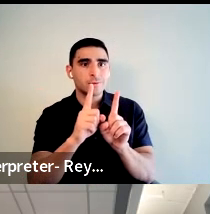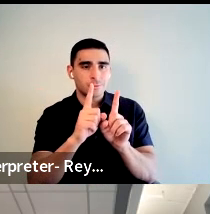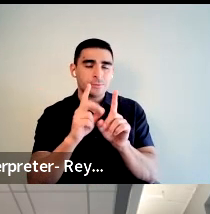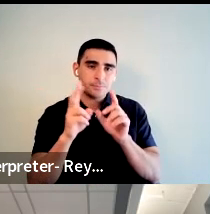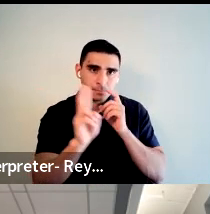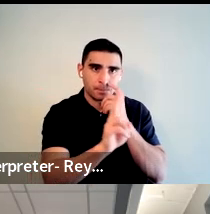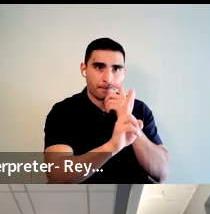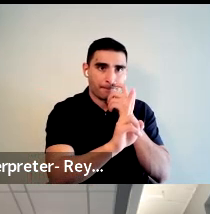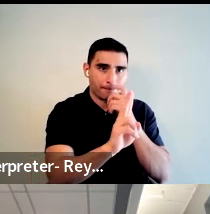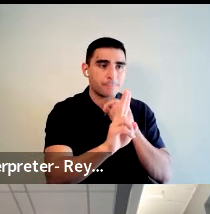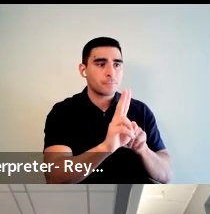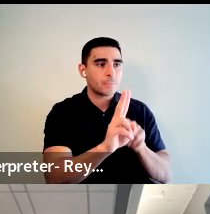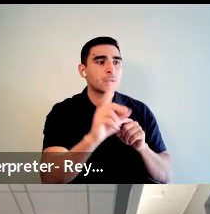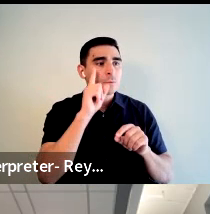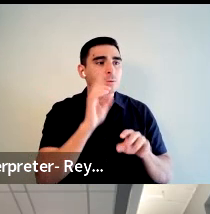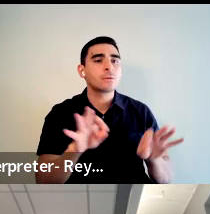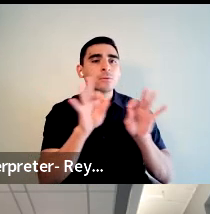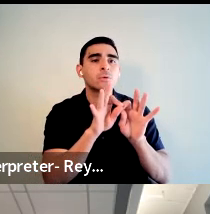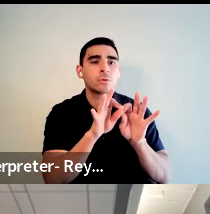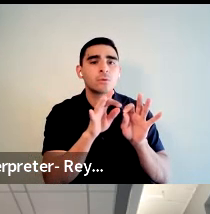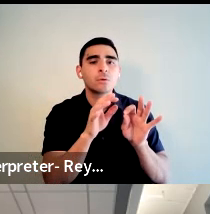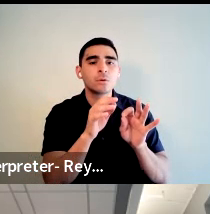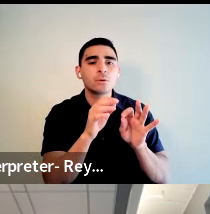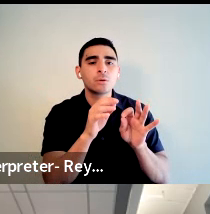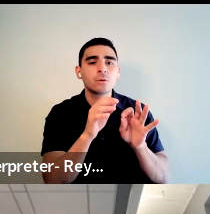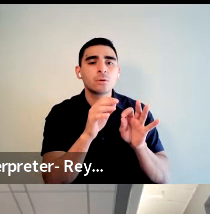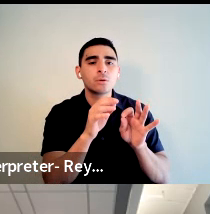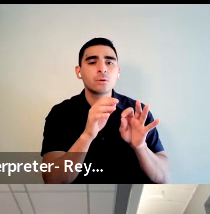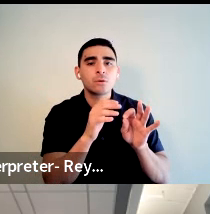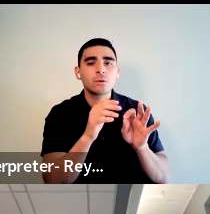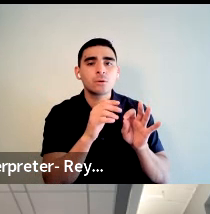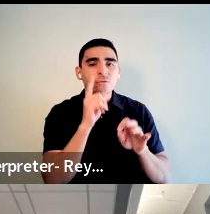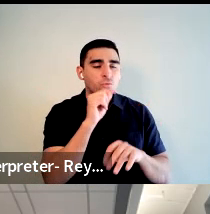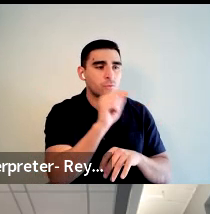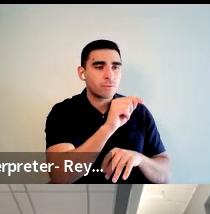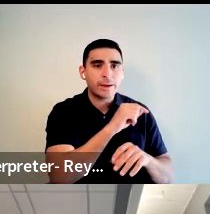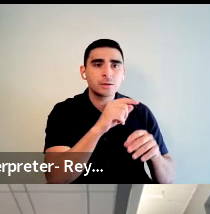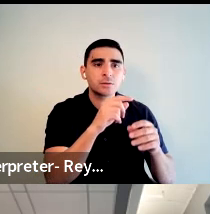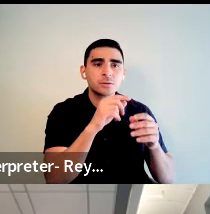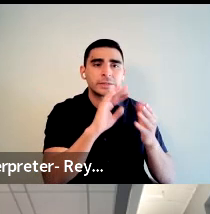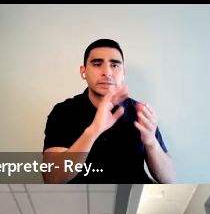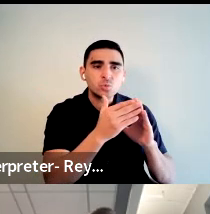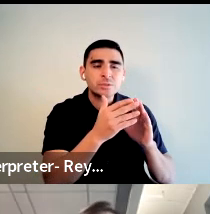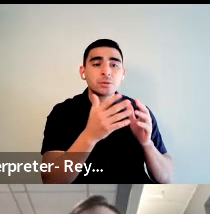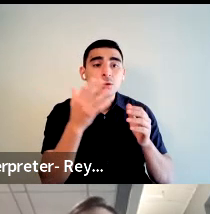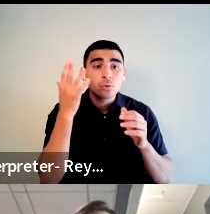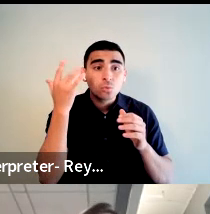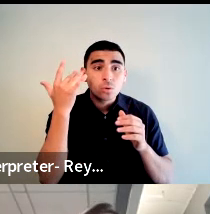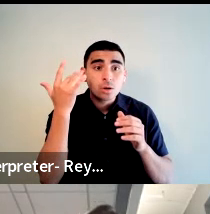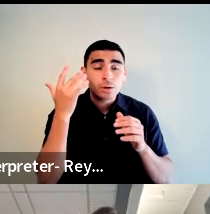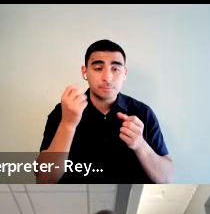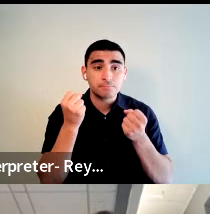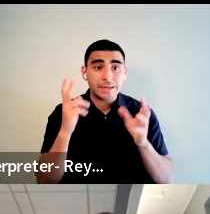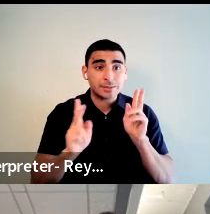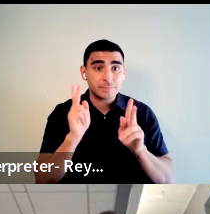be beneficial to our targeted or priority communities, is that there's many people in the county